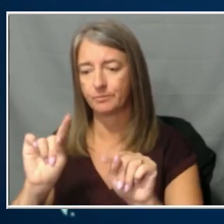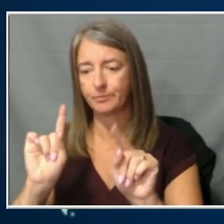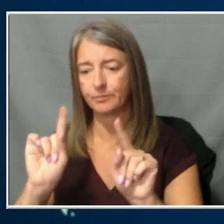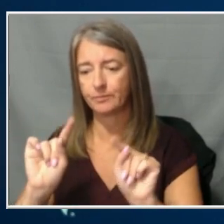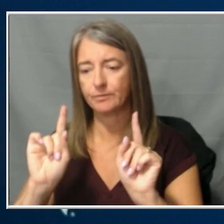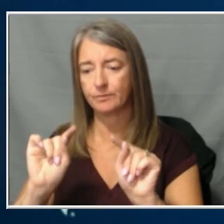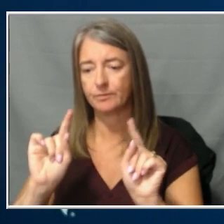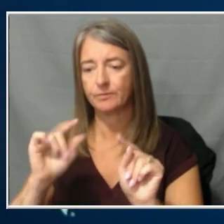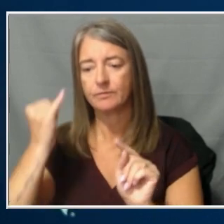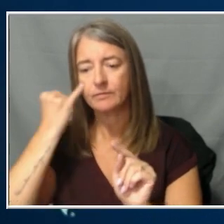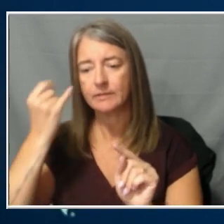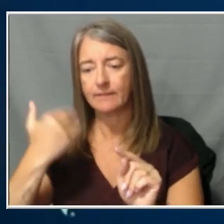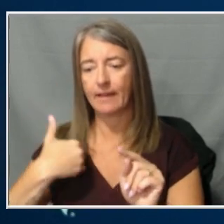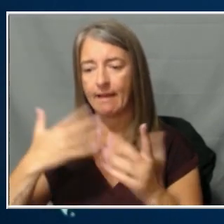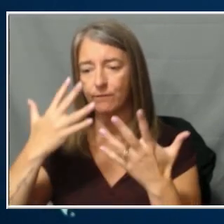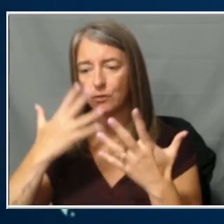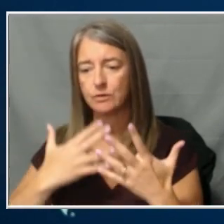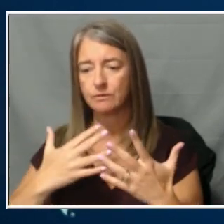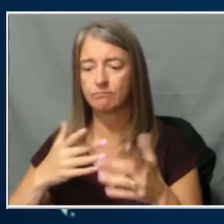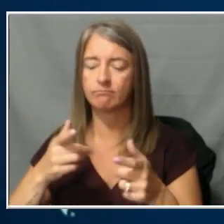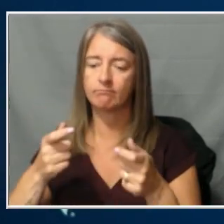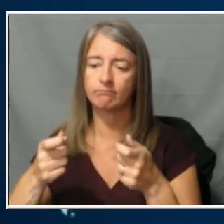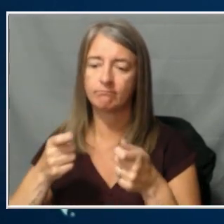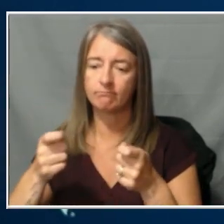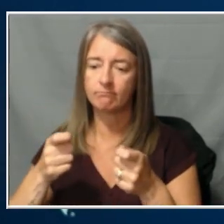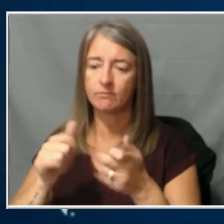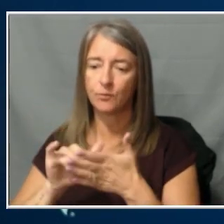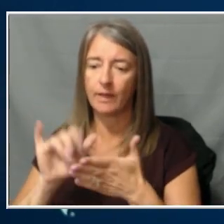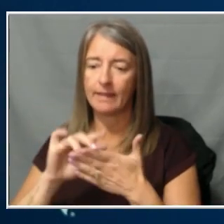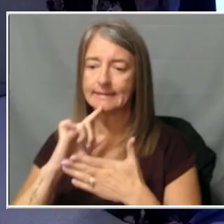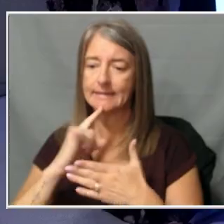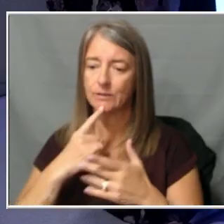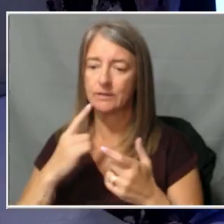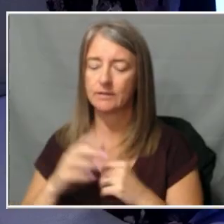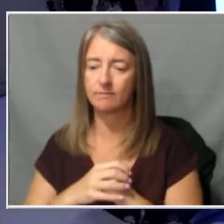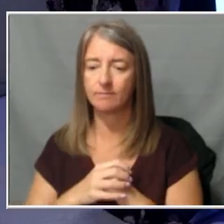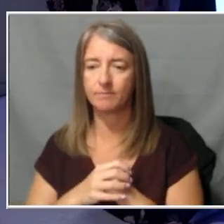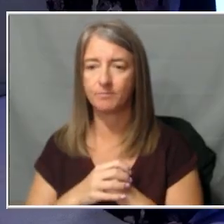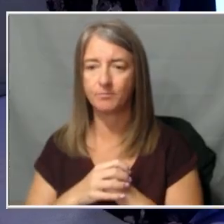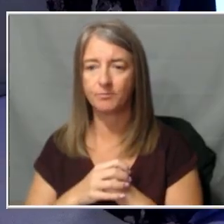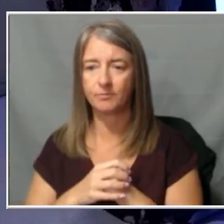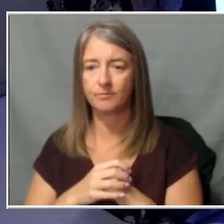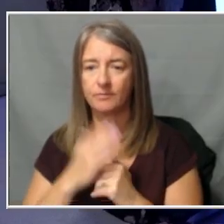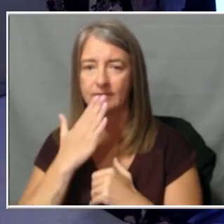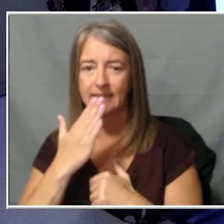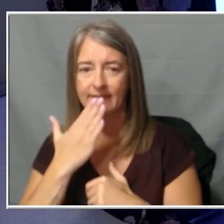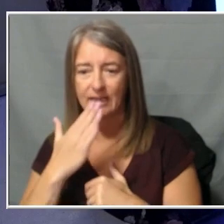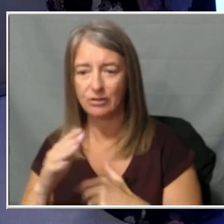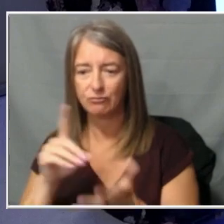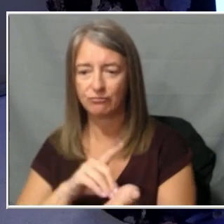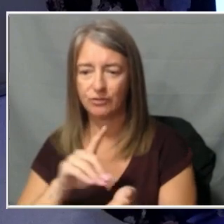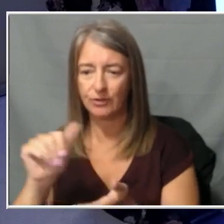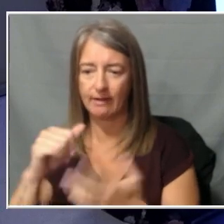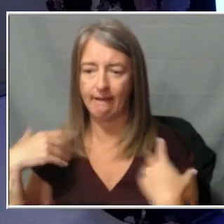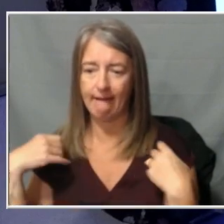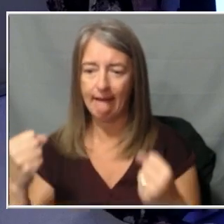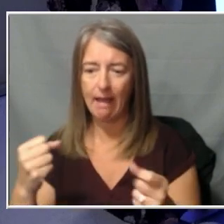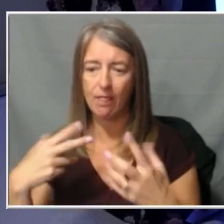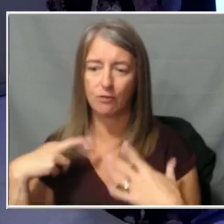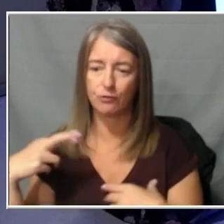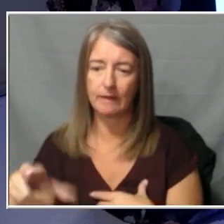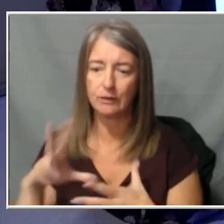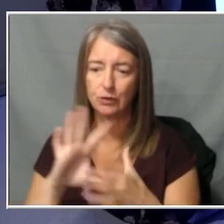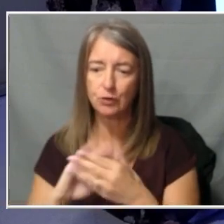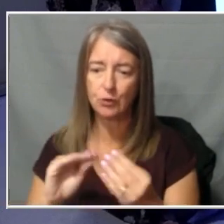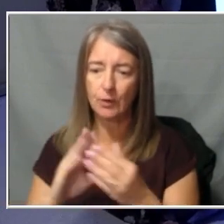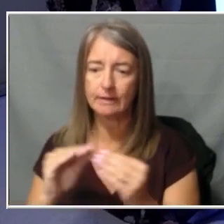have, unfortunately, they have developed something serious like that. All right, what's our takeaway? First of all, thank you for sharing your health story, your religious story,